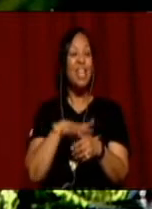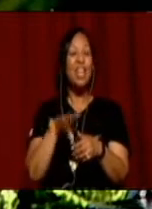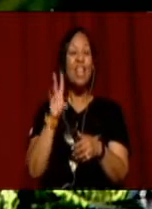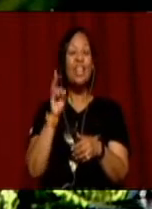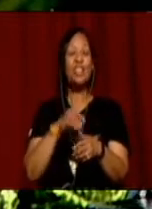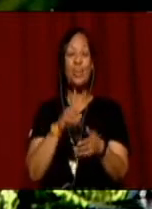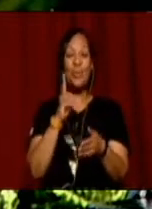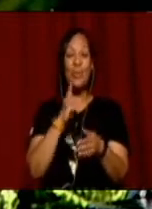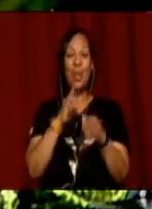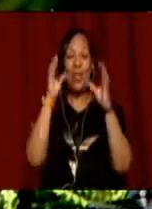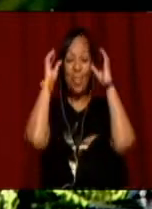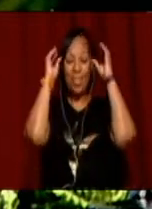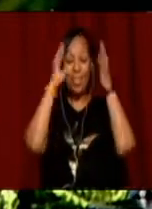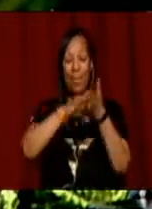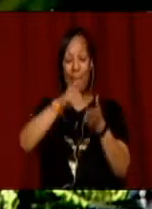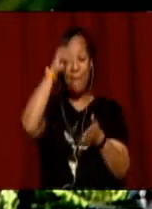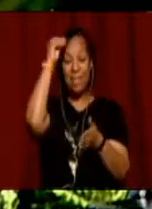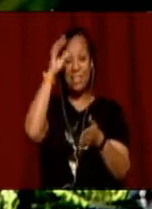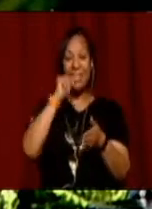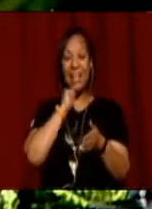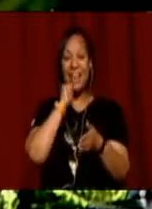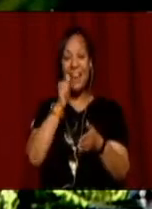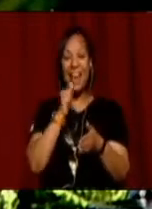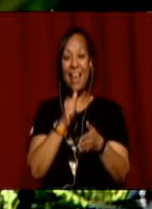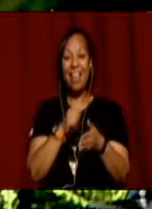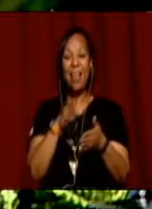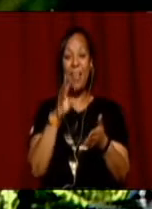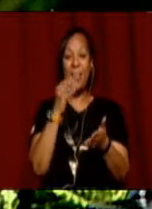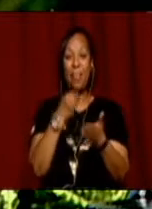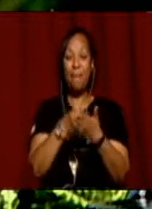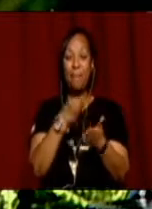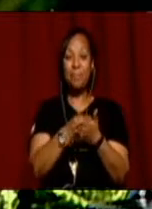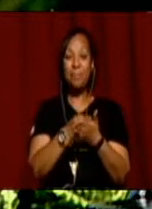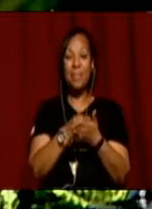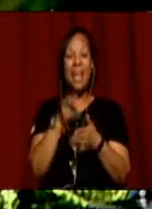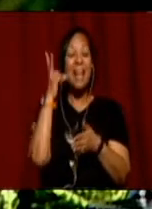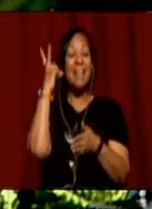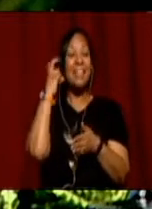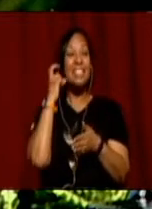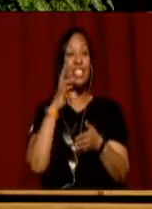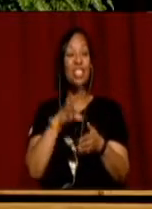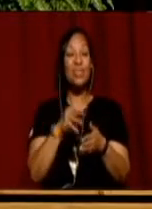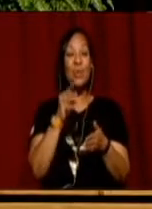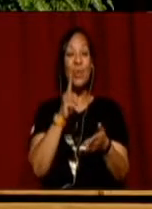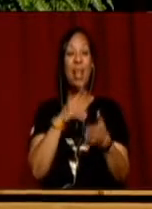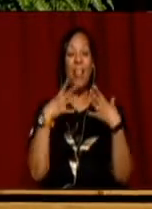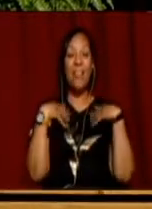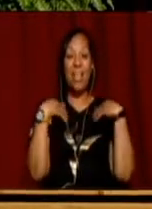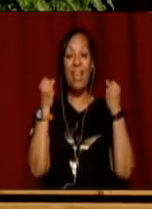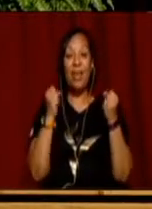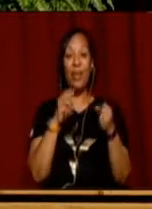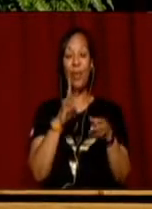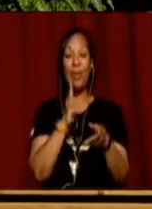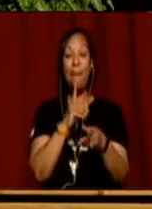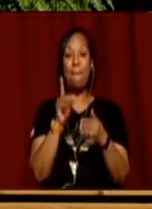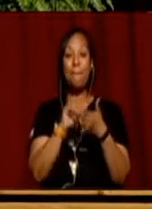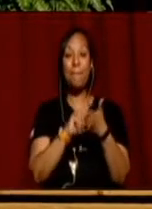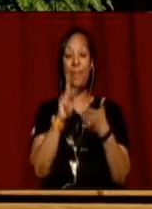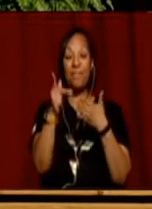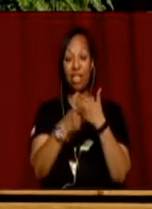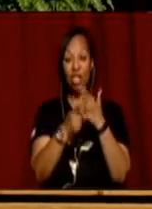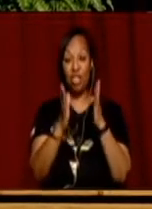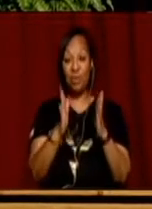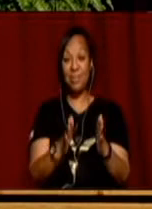And so we're always supposed to listen to our health professionals. And I want to stay with health, but I